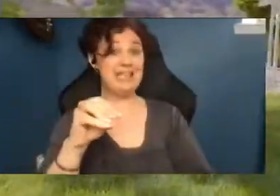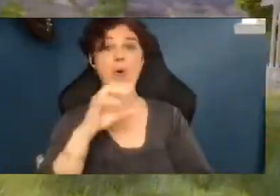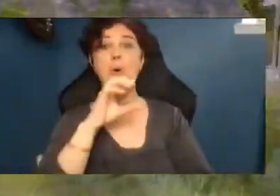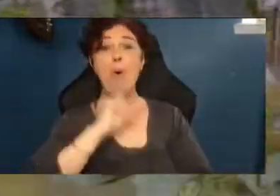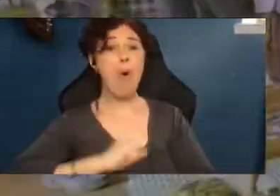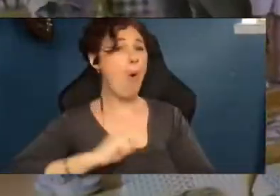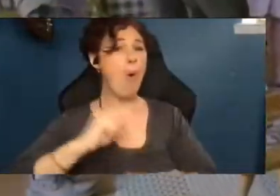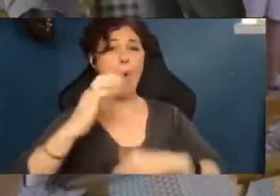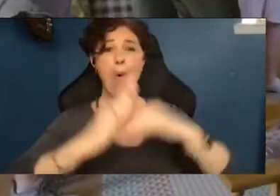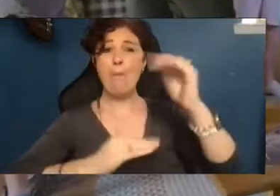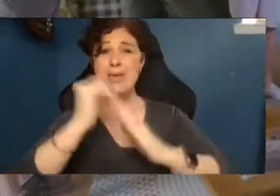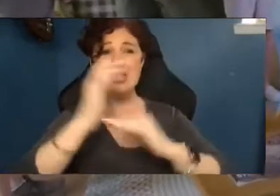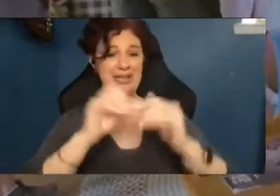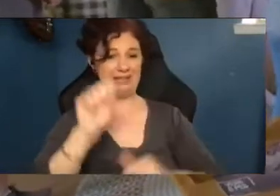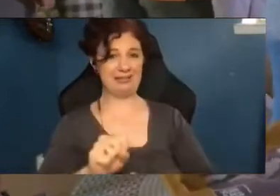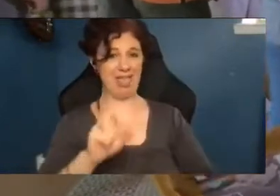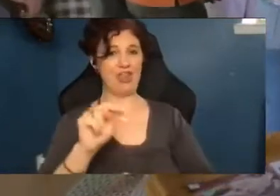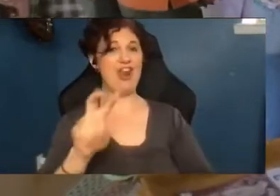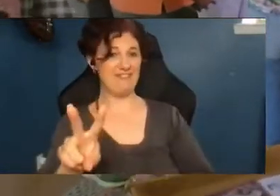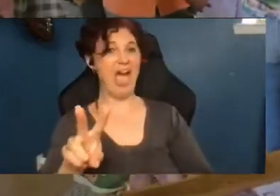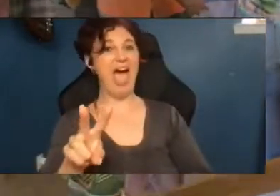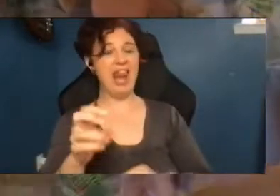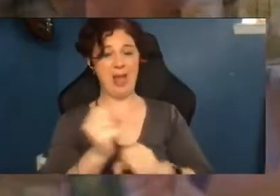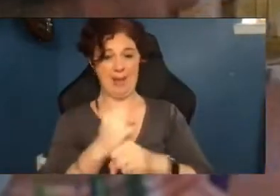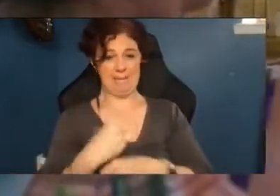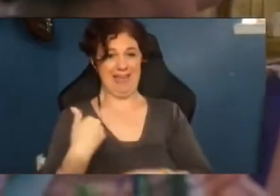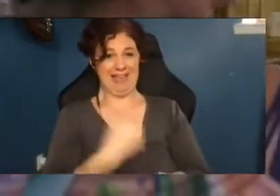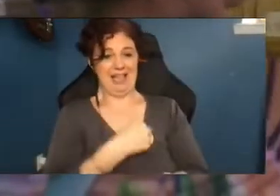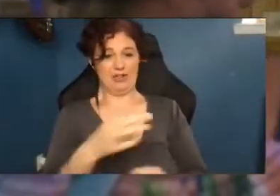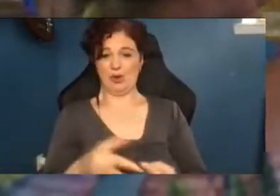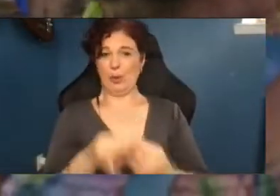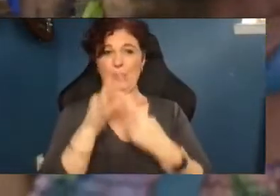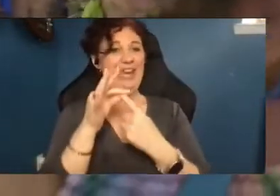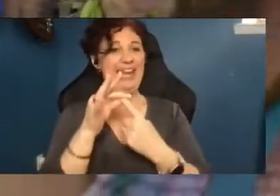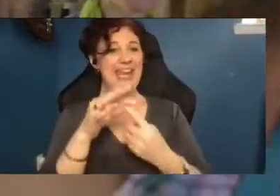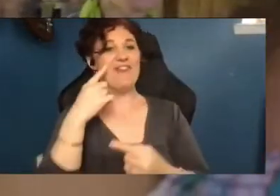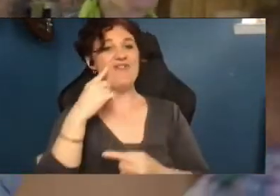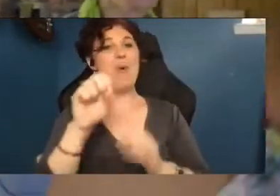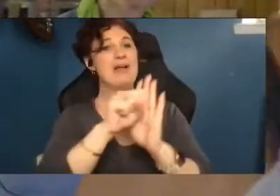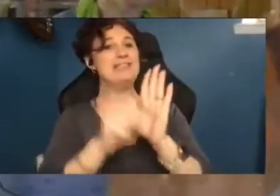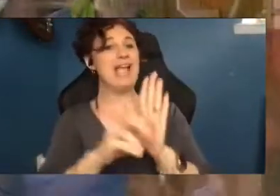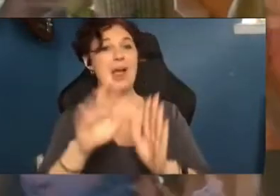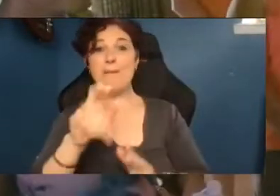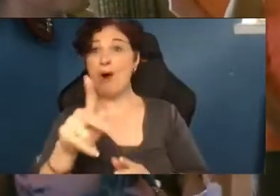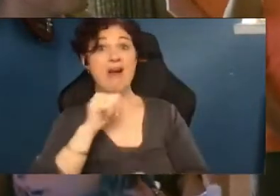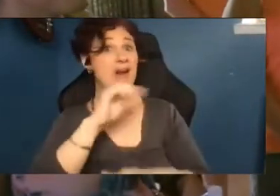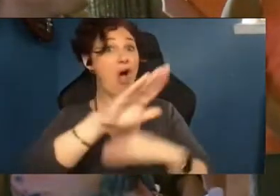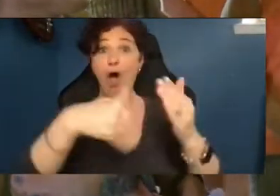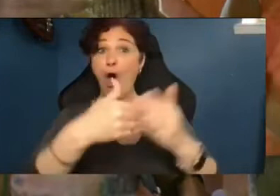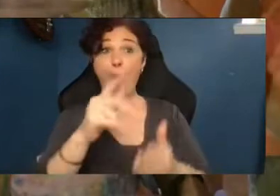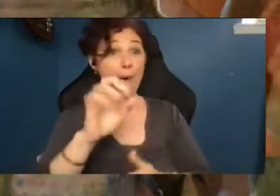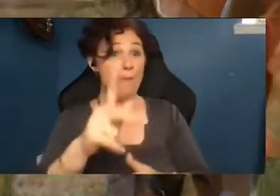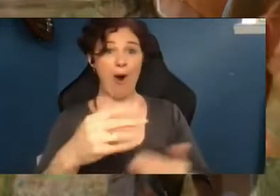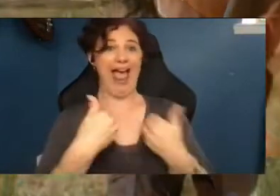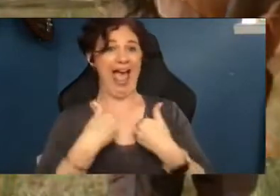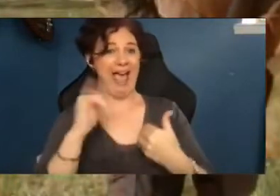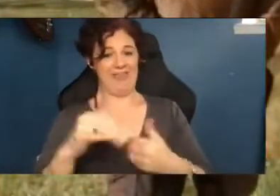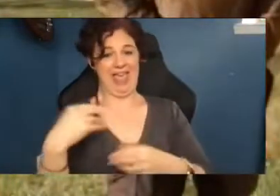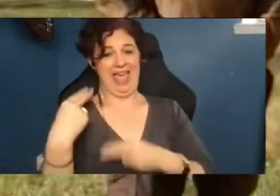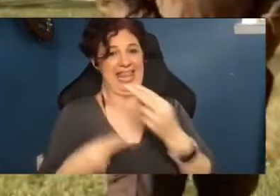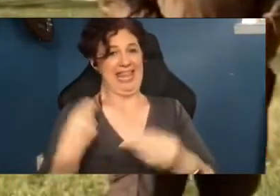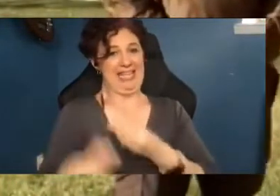oldest buildings in Southern Nevada, which makes us a unique feature for state parks. Not all state parks are home to that great